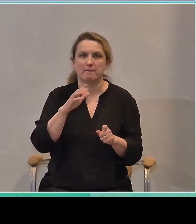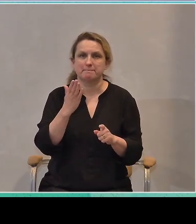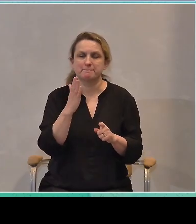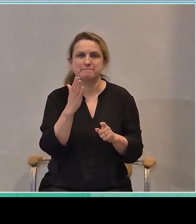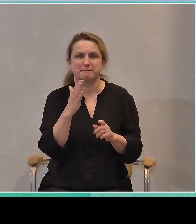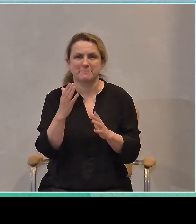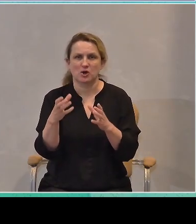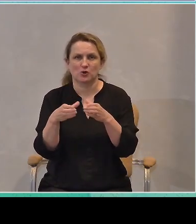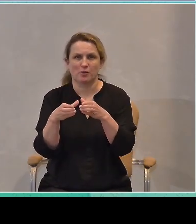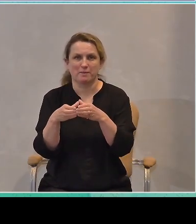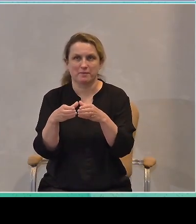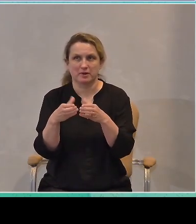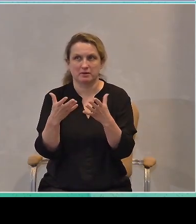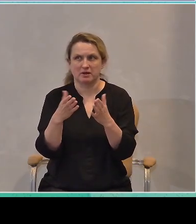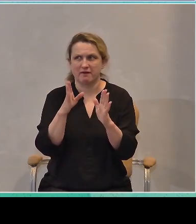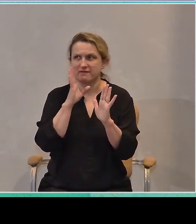project.